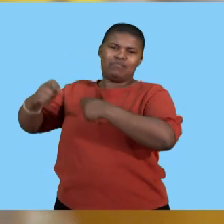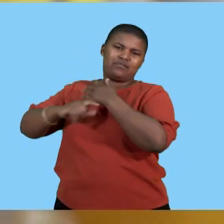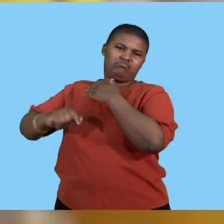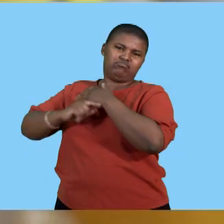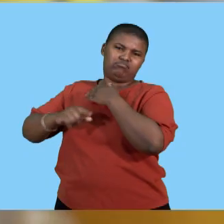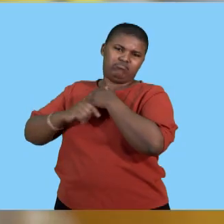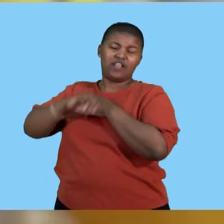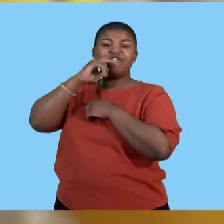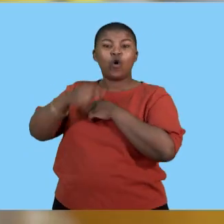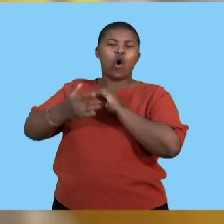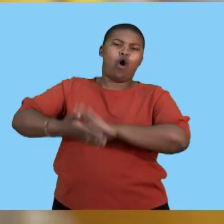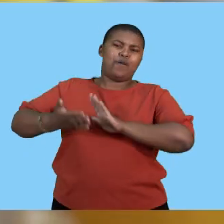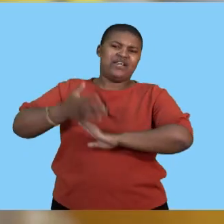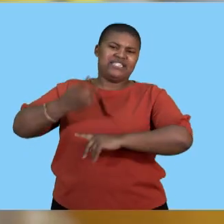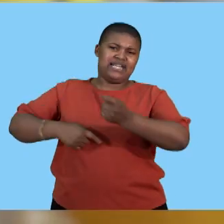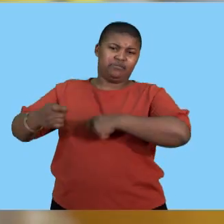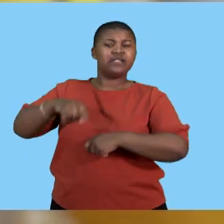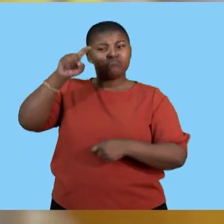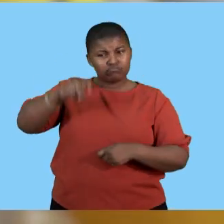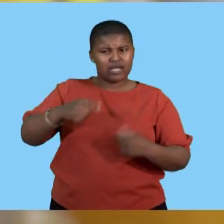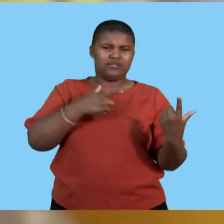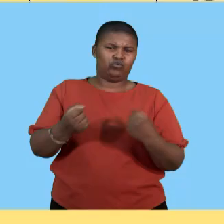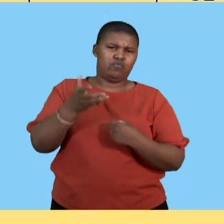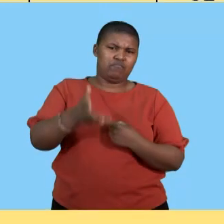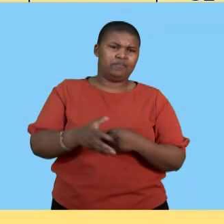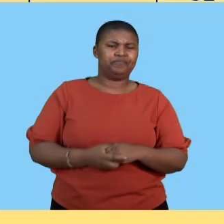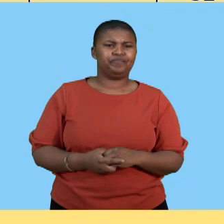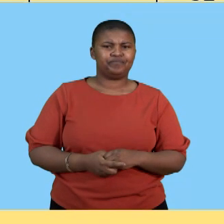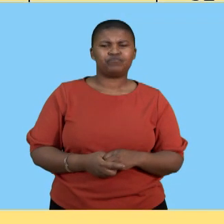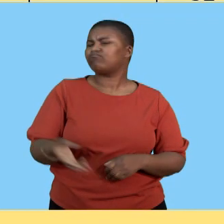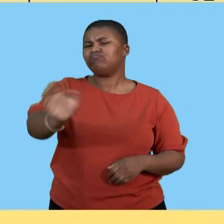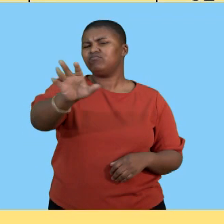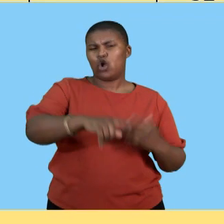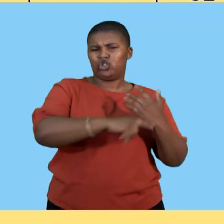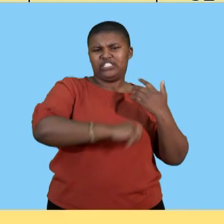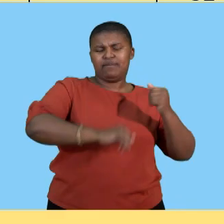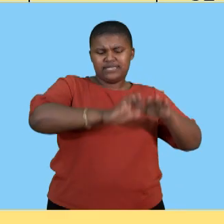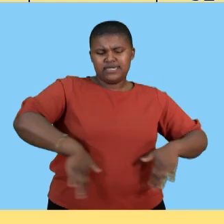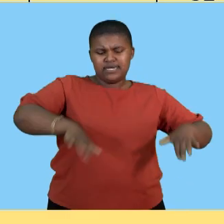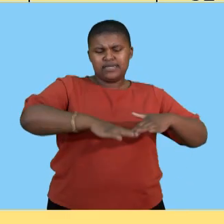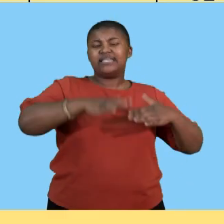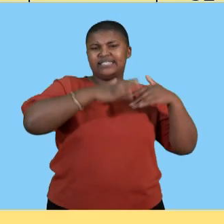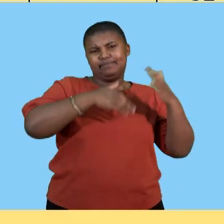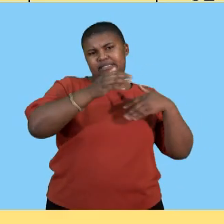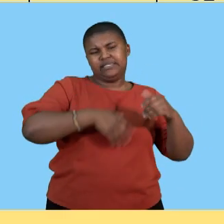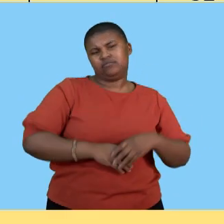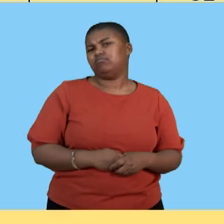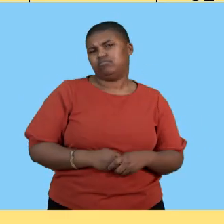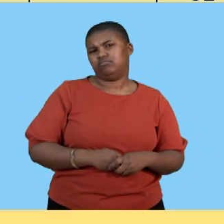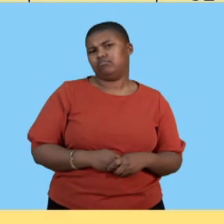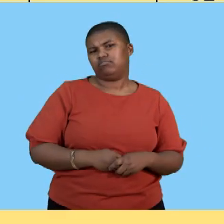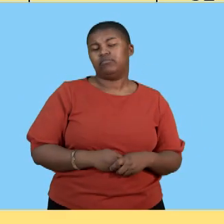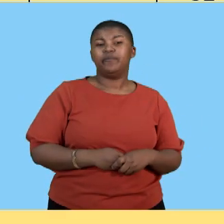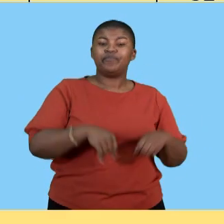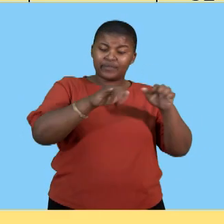and our operating expenses. And that is what we should have done, not to debit it to the land and buildings.